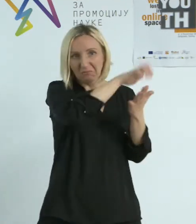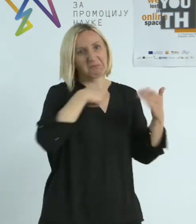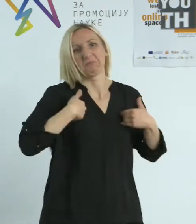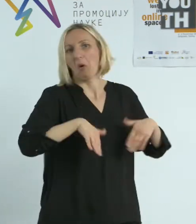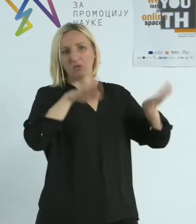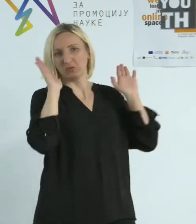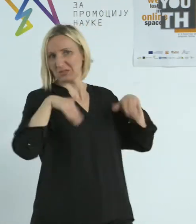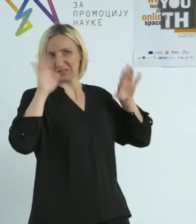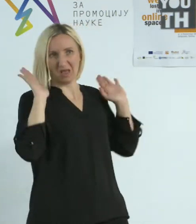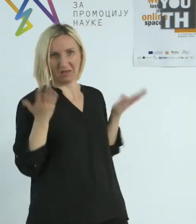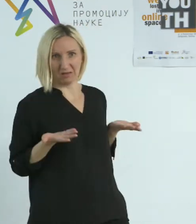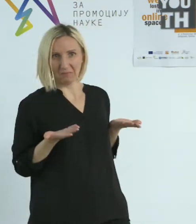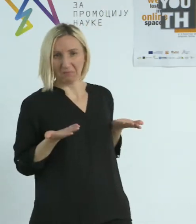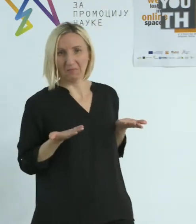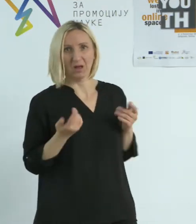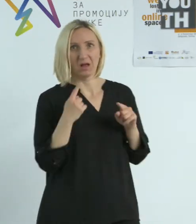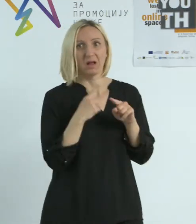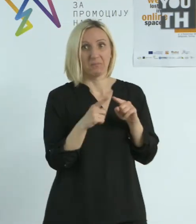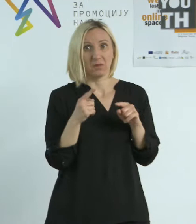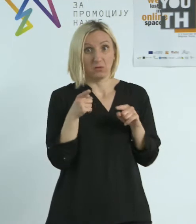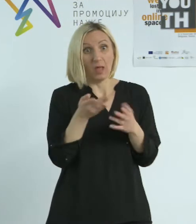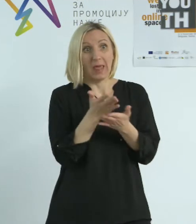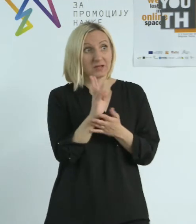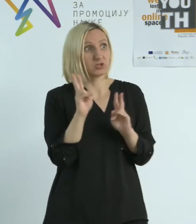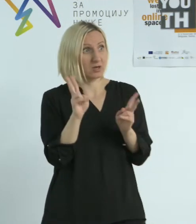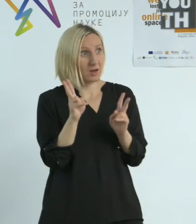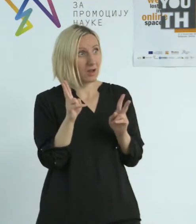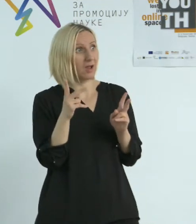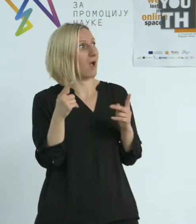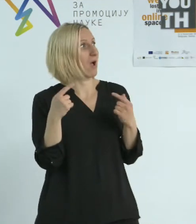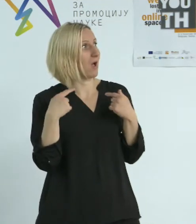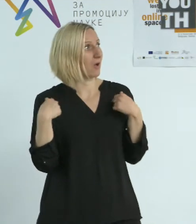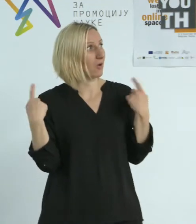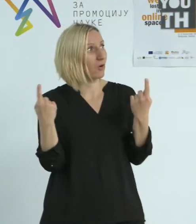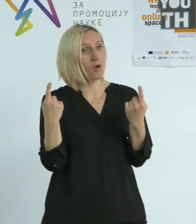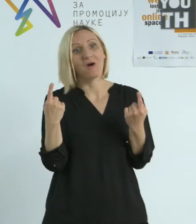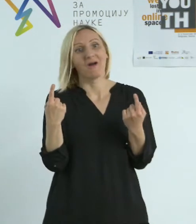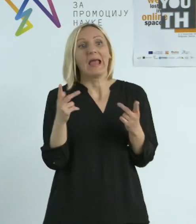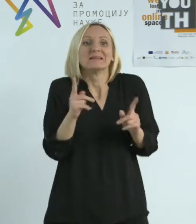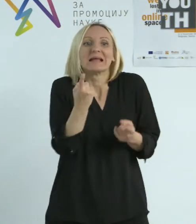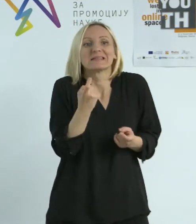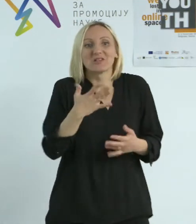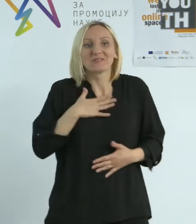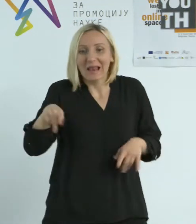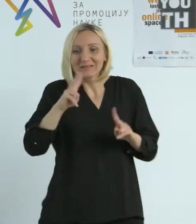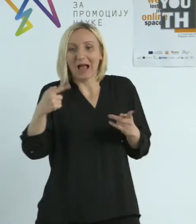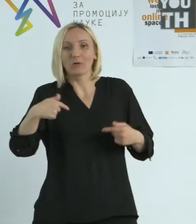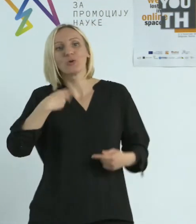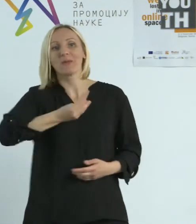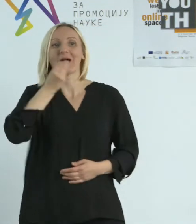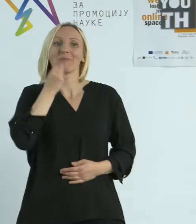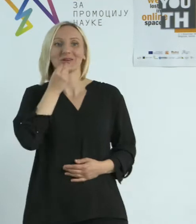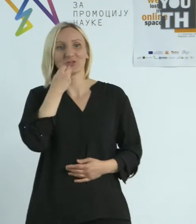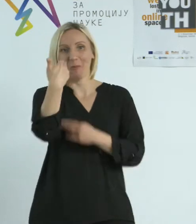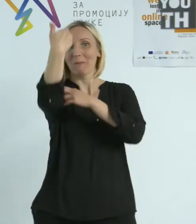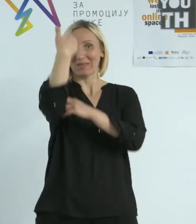So it's also a way for us to see how well we look in front of the camera, how well we speak. But it's definitely something worth exploring and